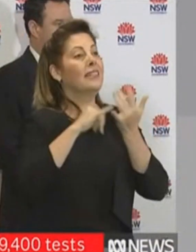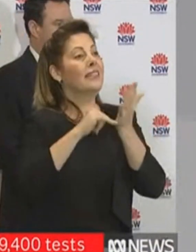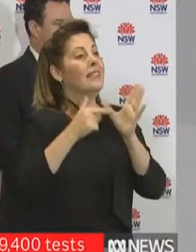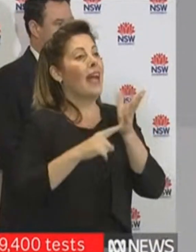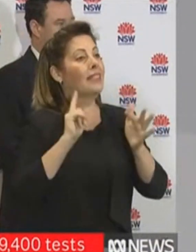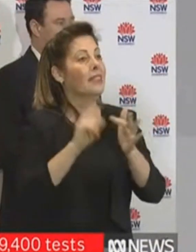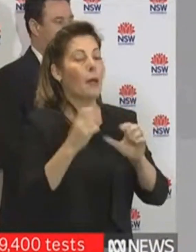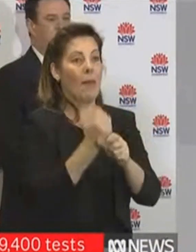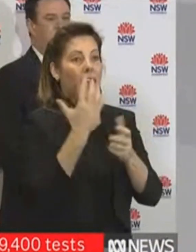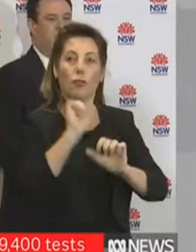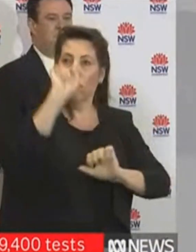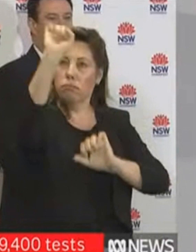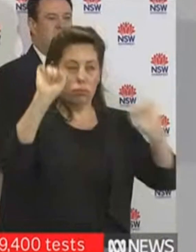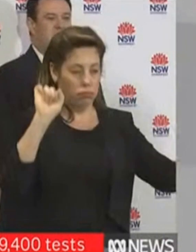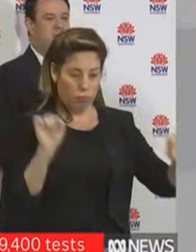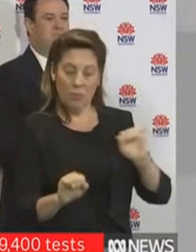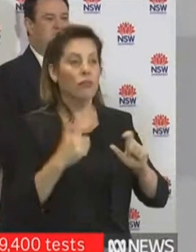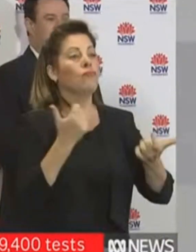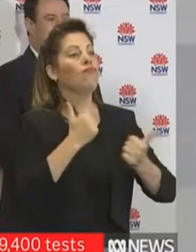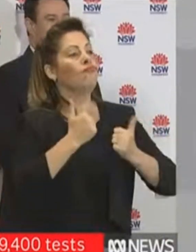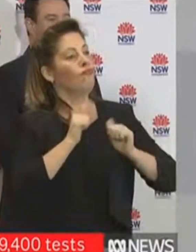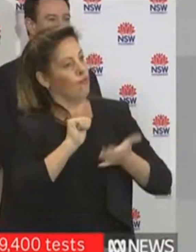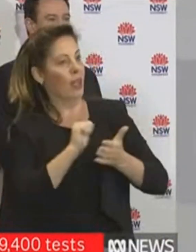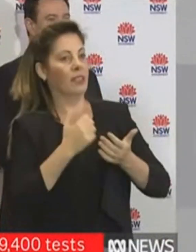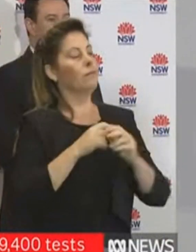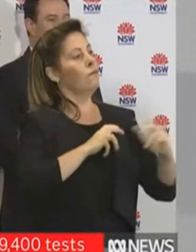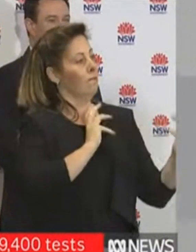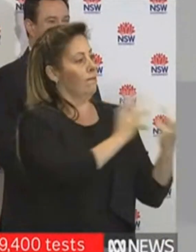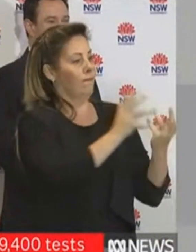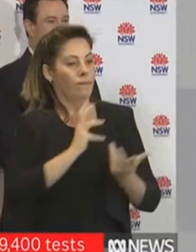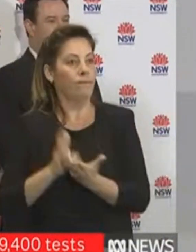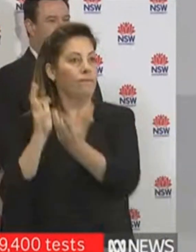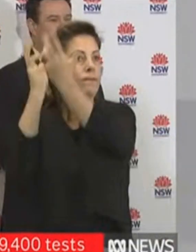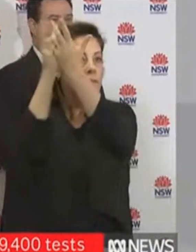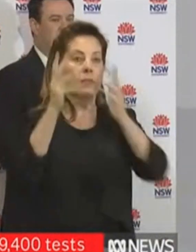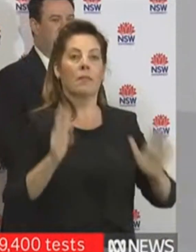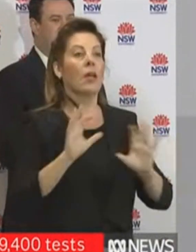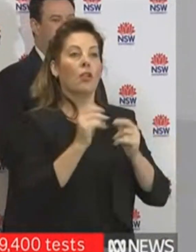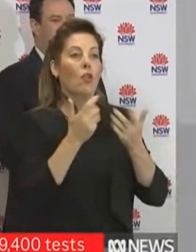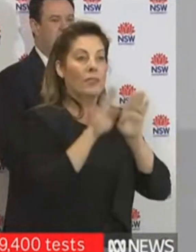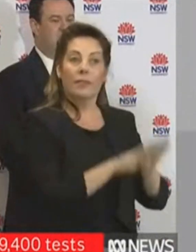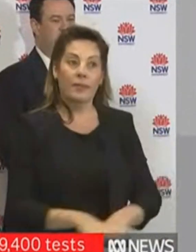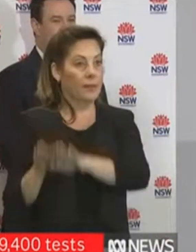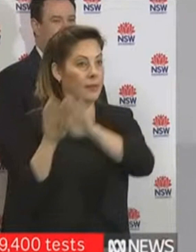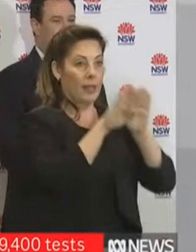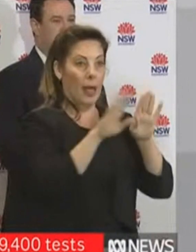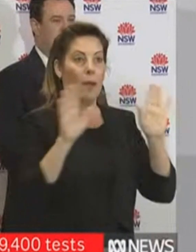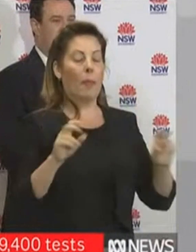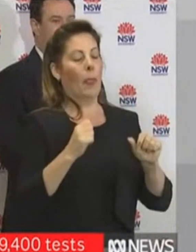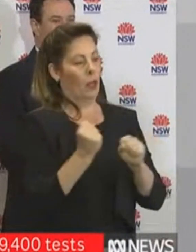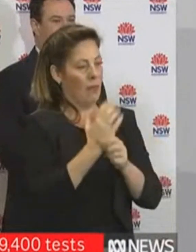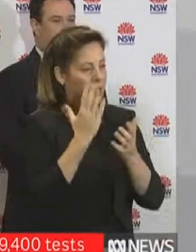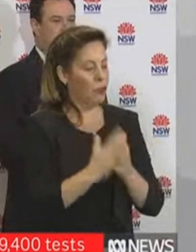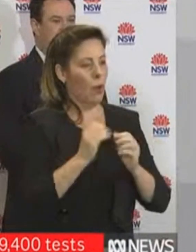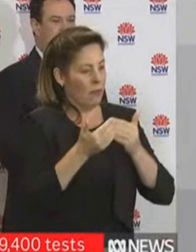any further consideration of easing restrictions will be done in a good way, in a solid way, so that we continue to gain